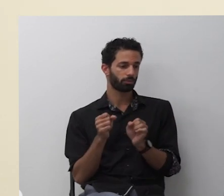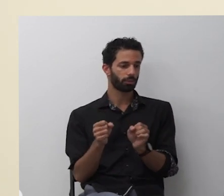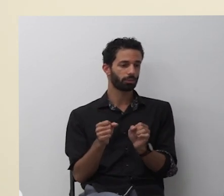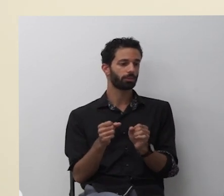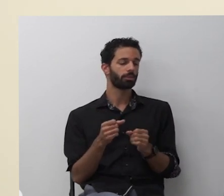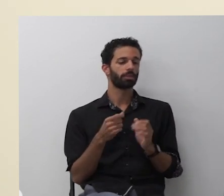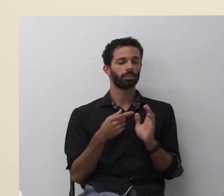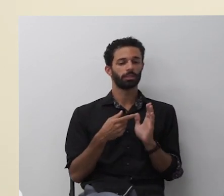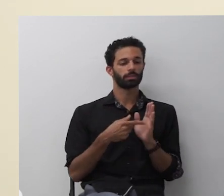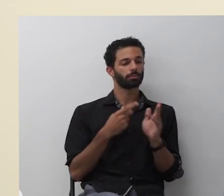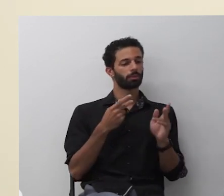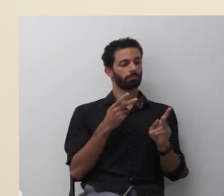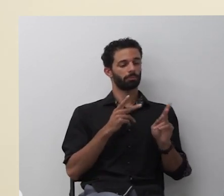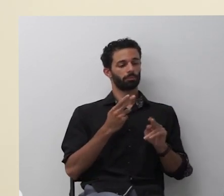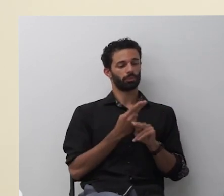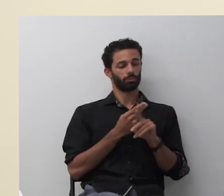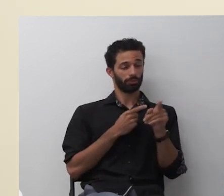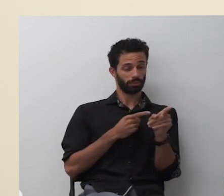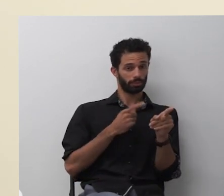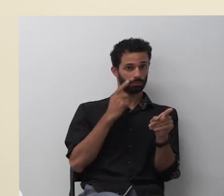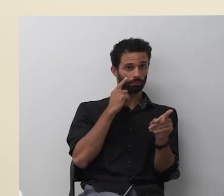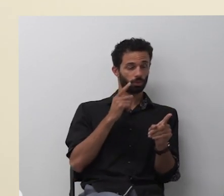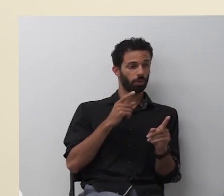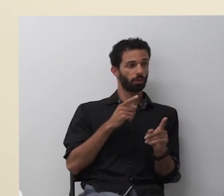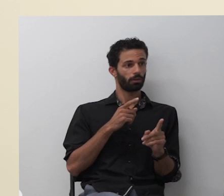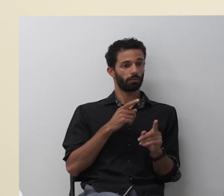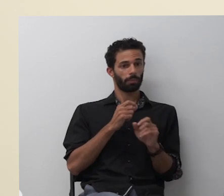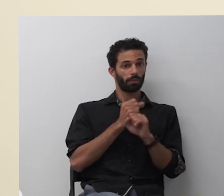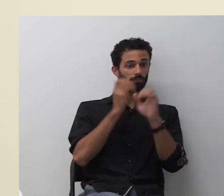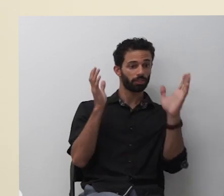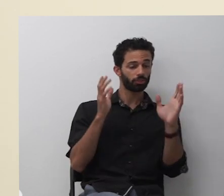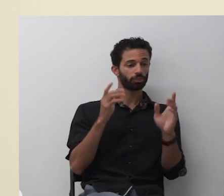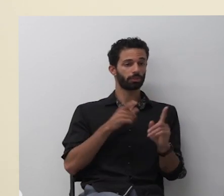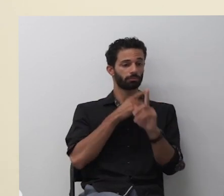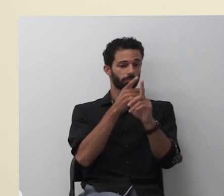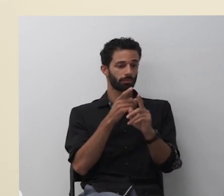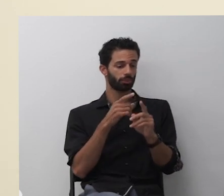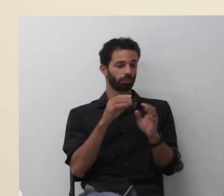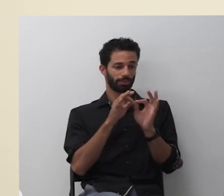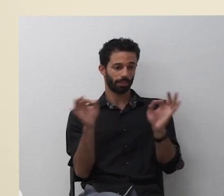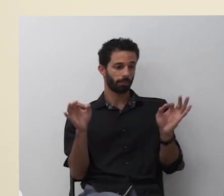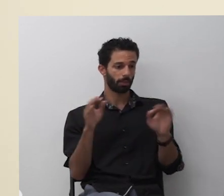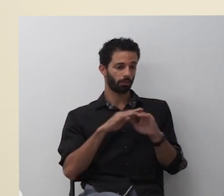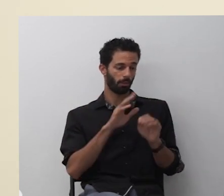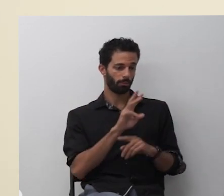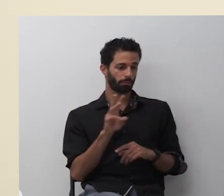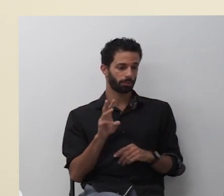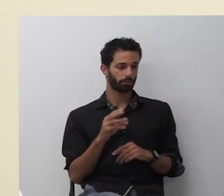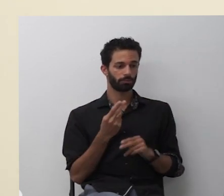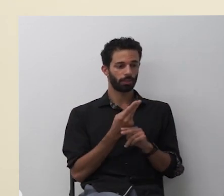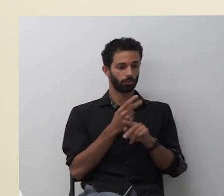how to put their vision and mission statement out on their websites. They've used it to set